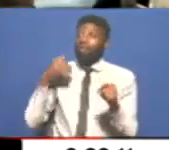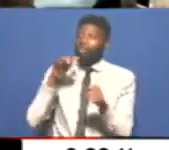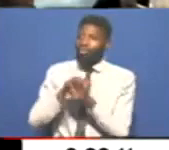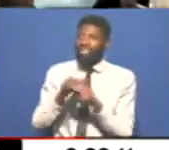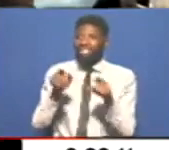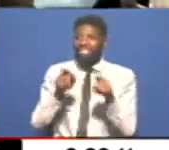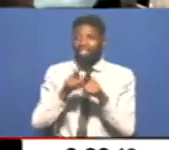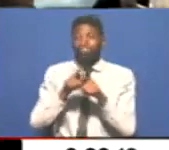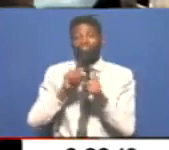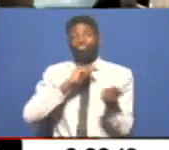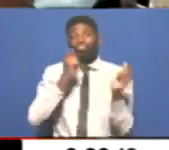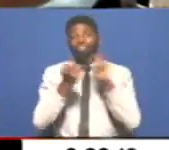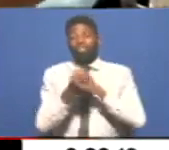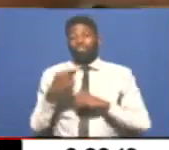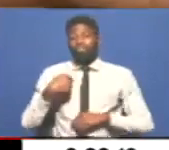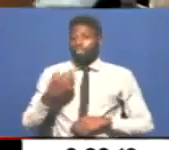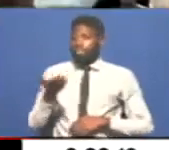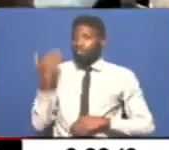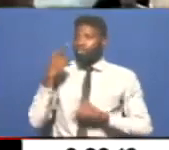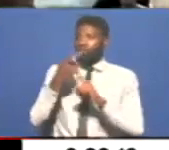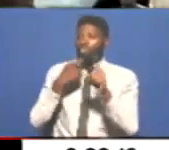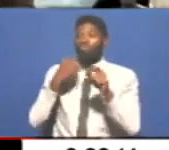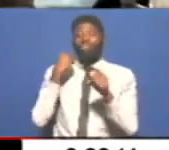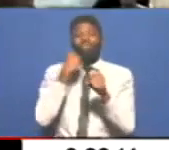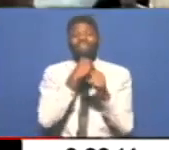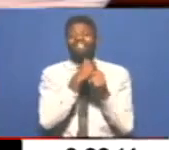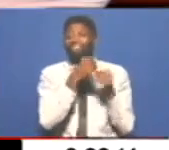transition, because I came from the corporate world and now I